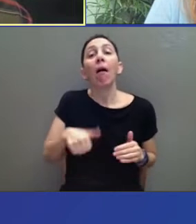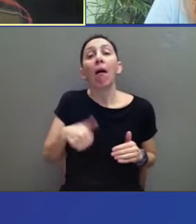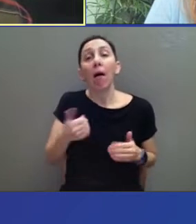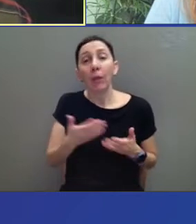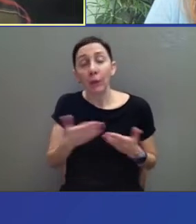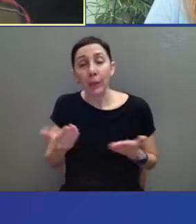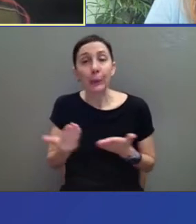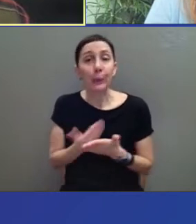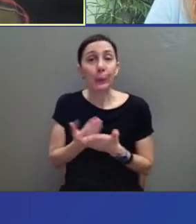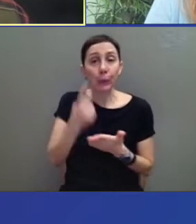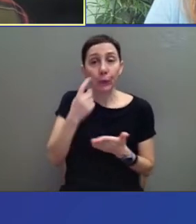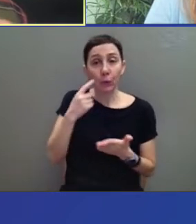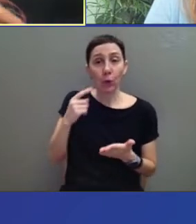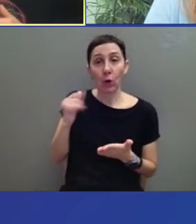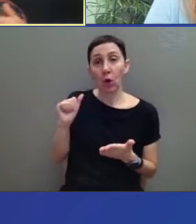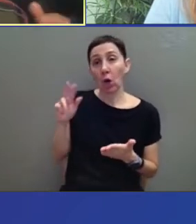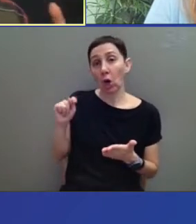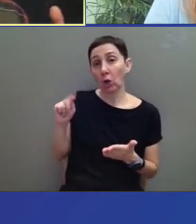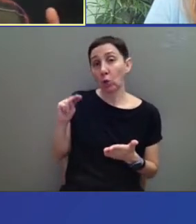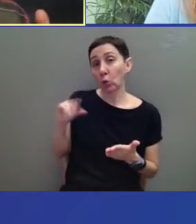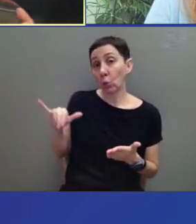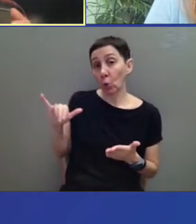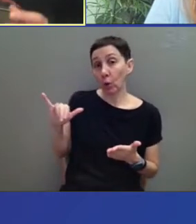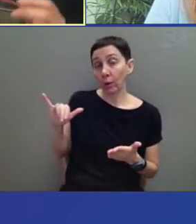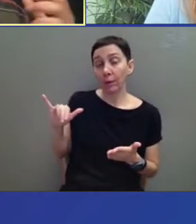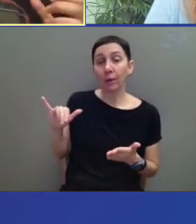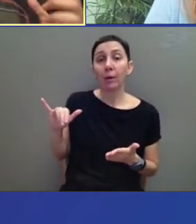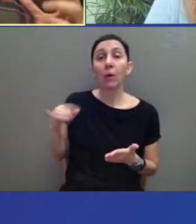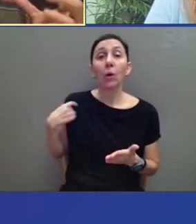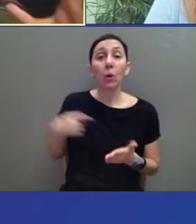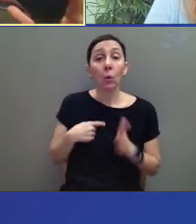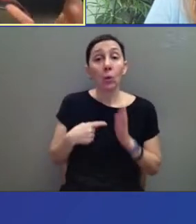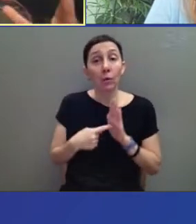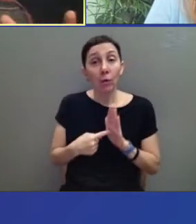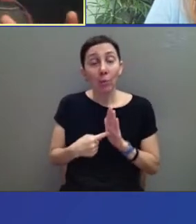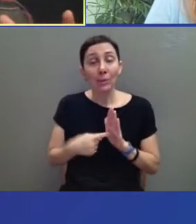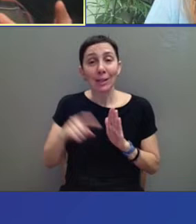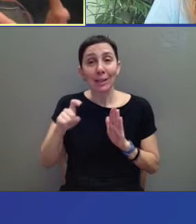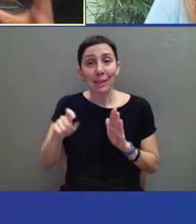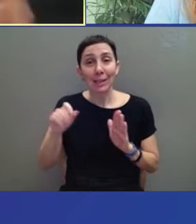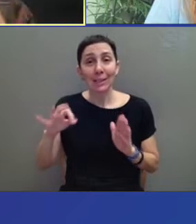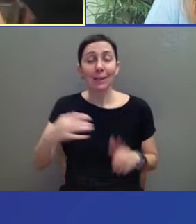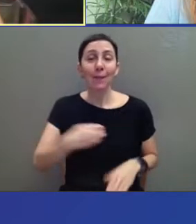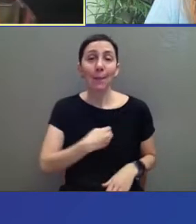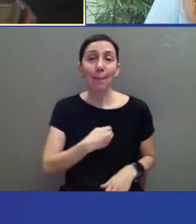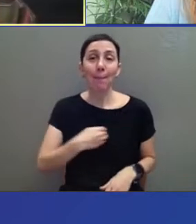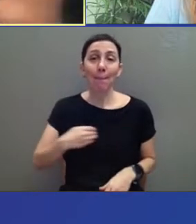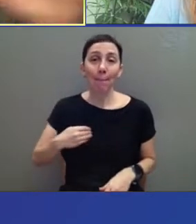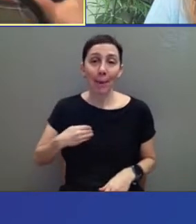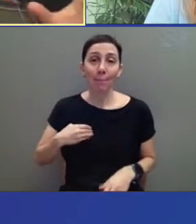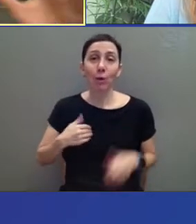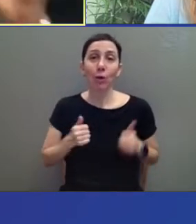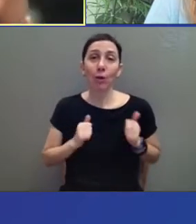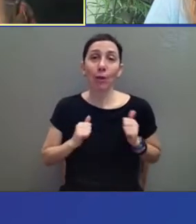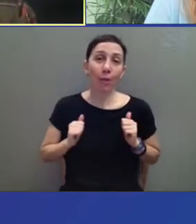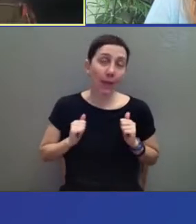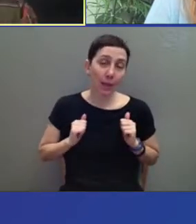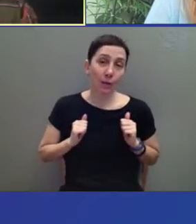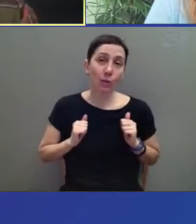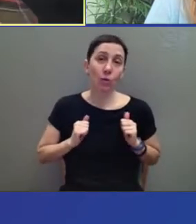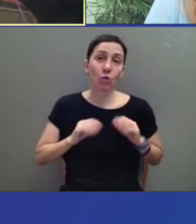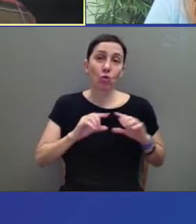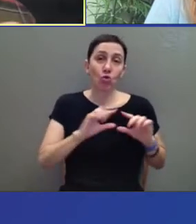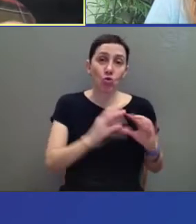Art New York is, Art New York, again, represents the needs of member theaters, which are groups, right? However they're incorporated,